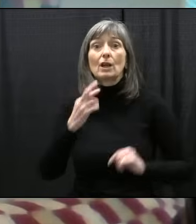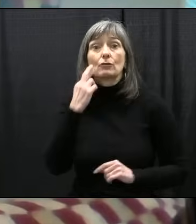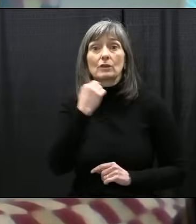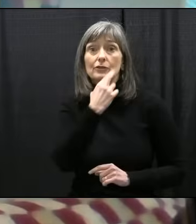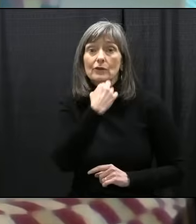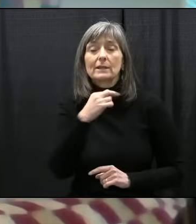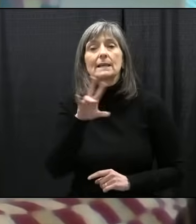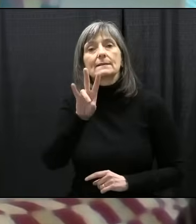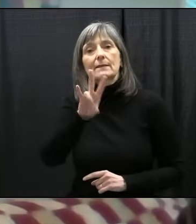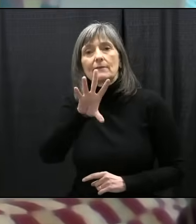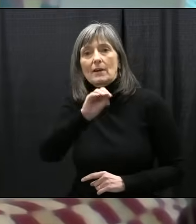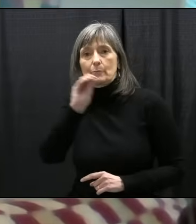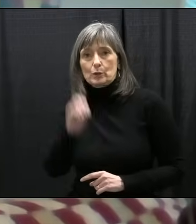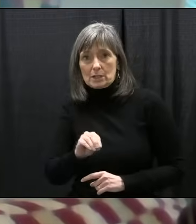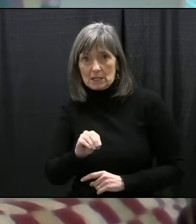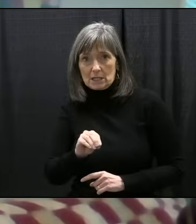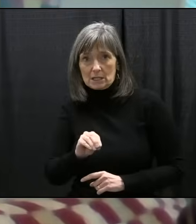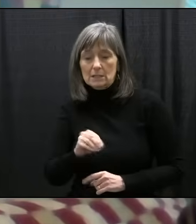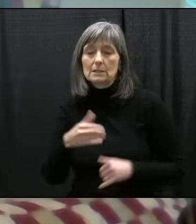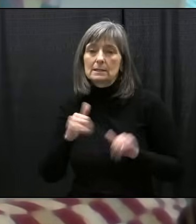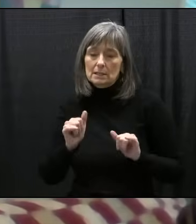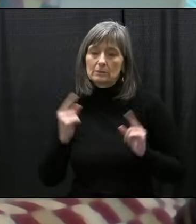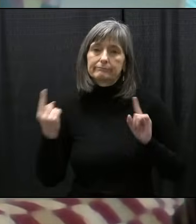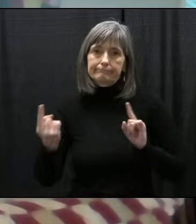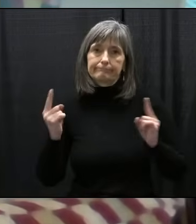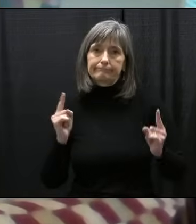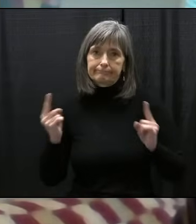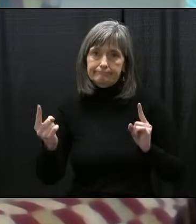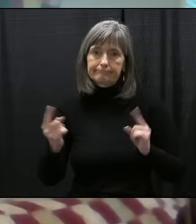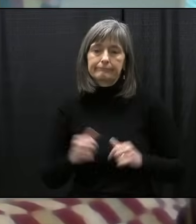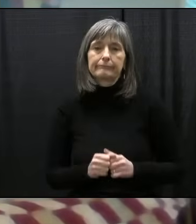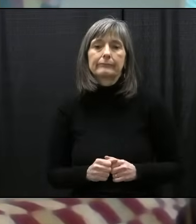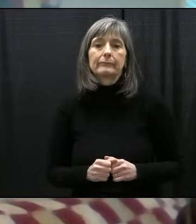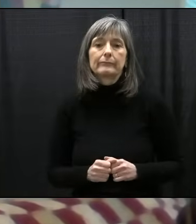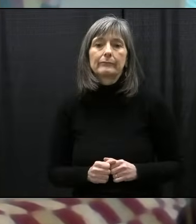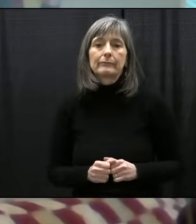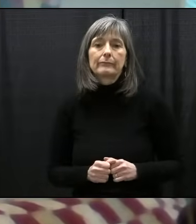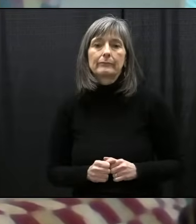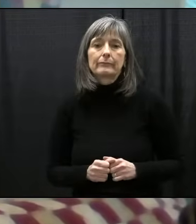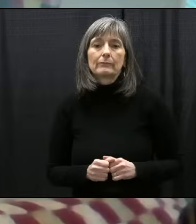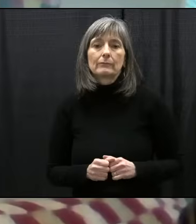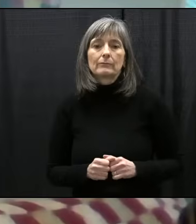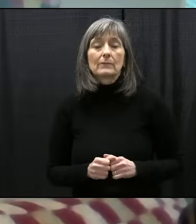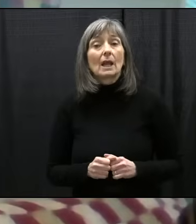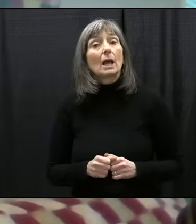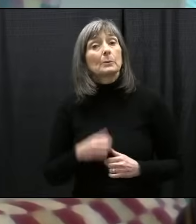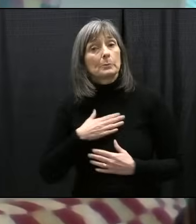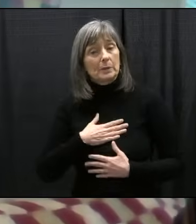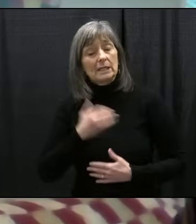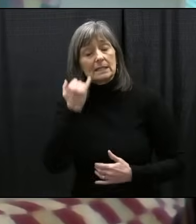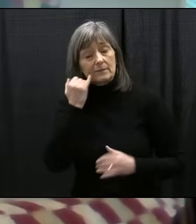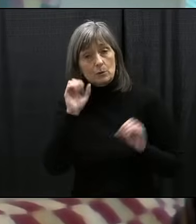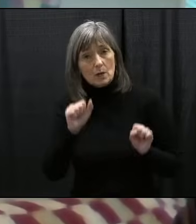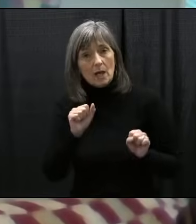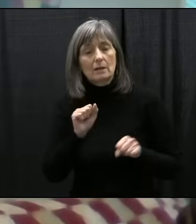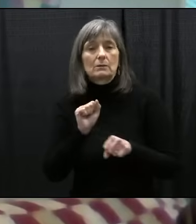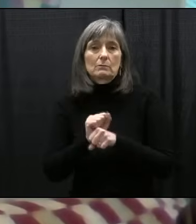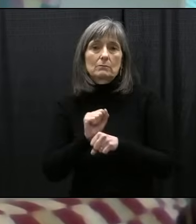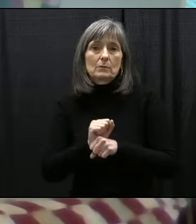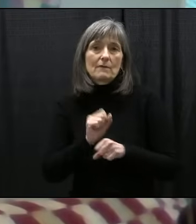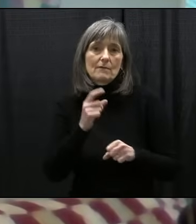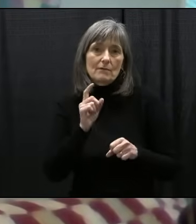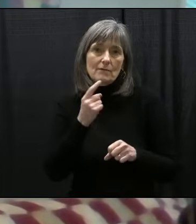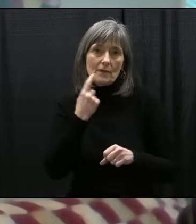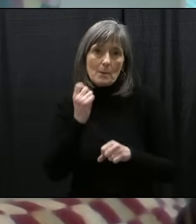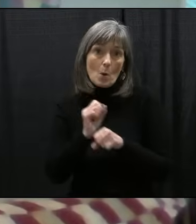limited to 75% capacity with physical distancing. We are also encouraging people to work from home where possible. There are